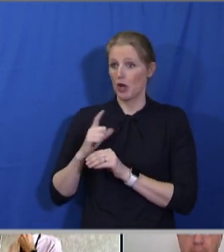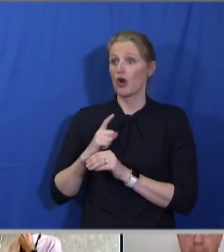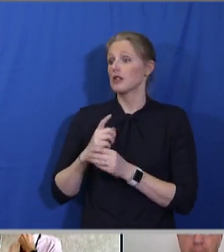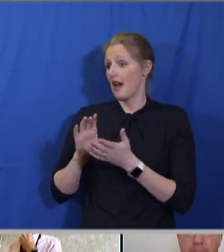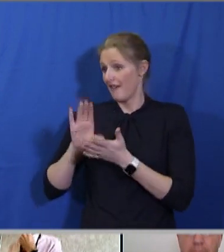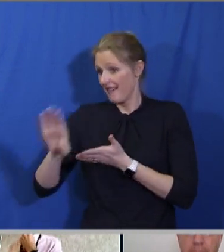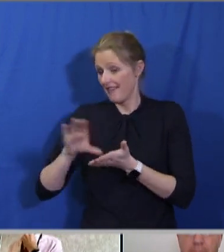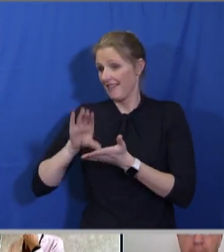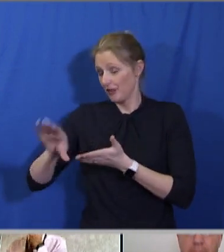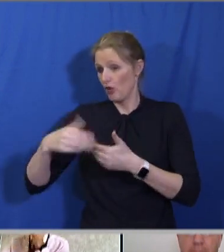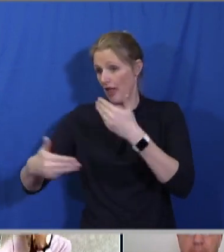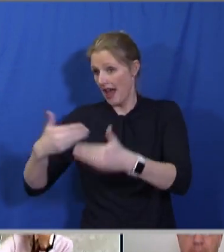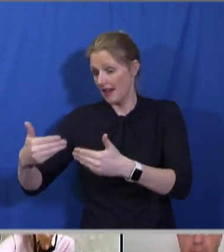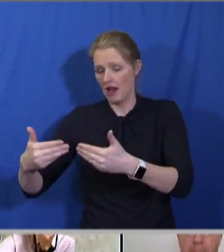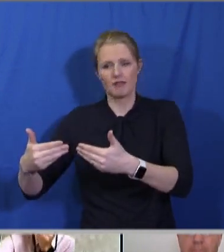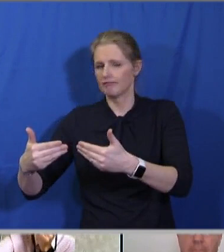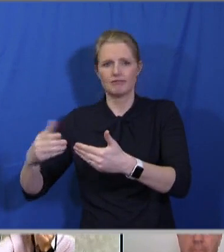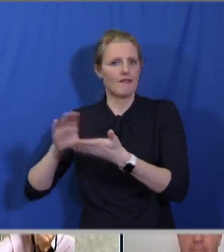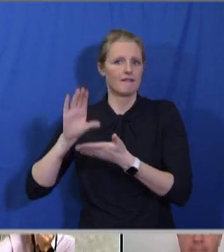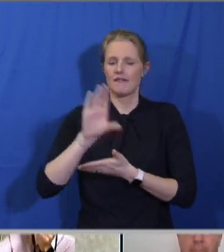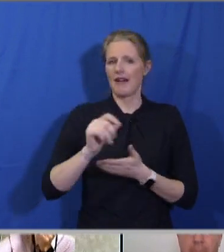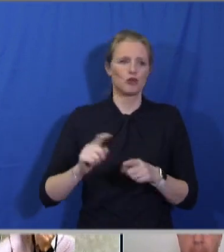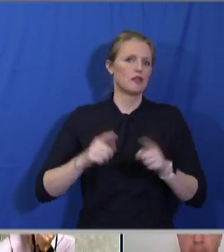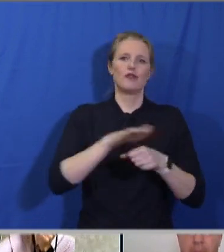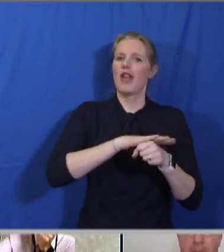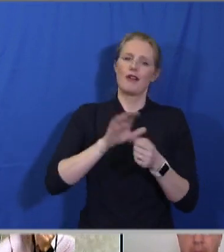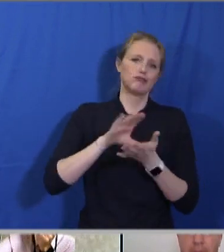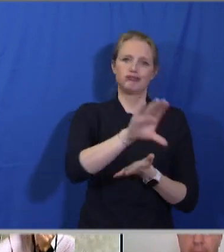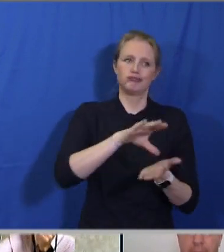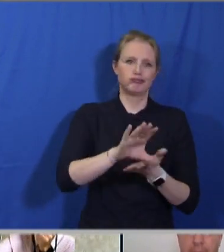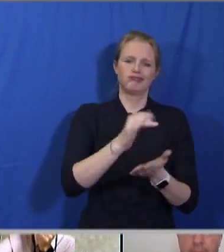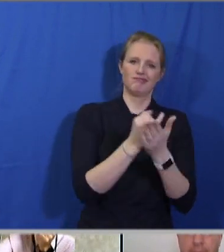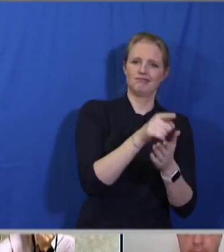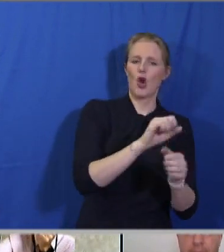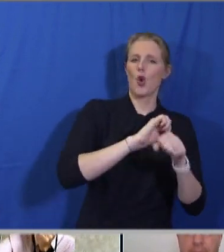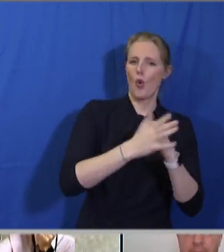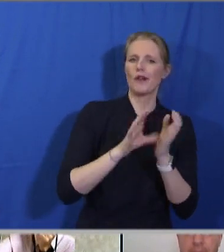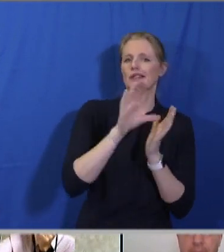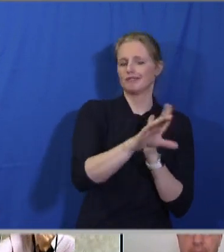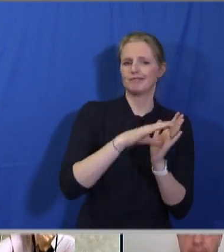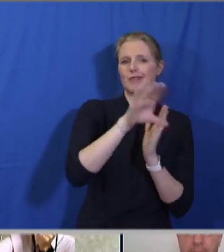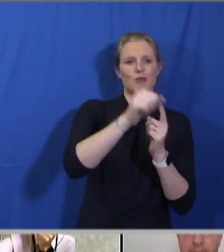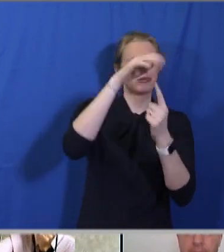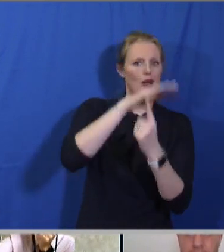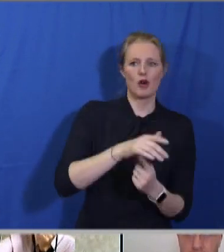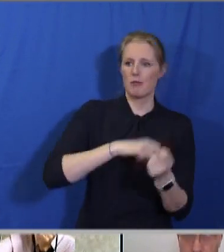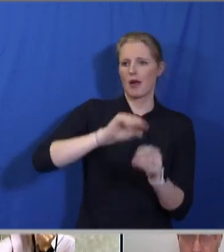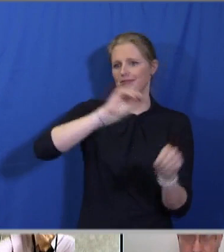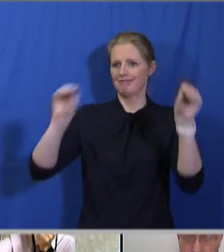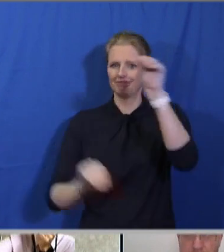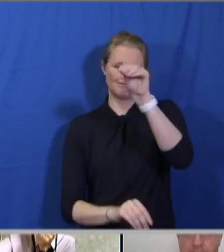in health service and also kind of within the department and in the board as well, just kind of priorities focusing